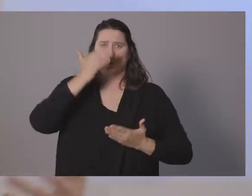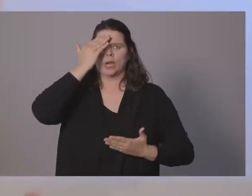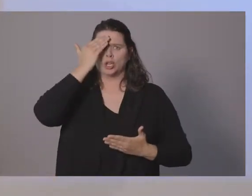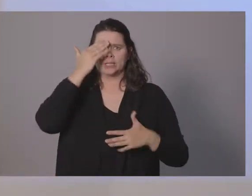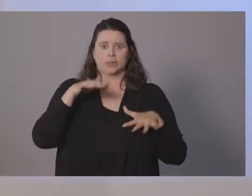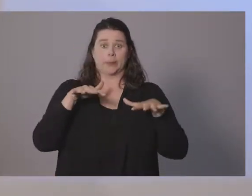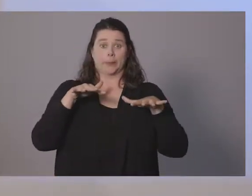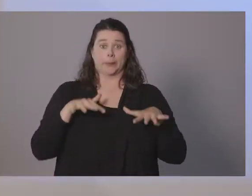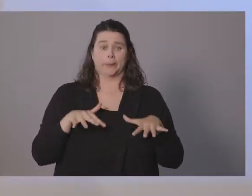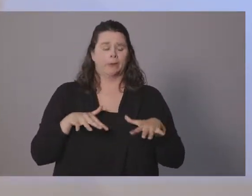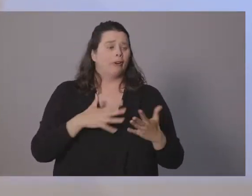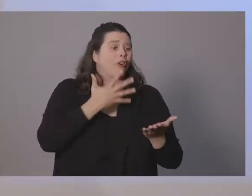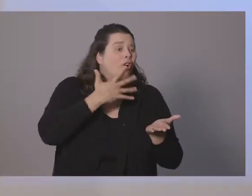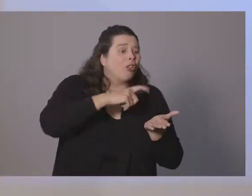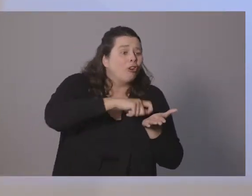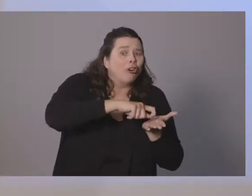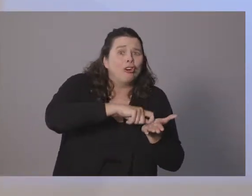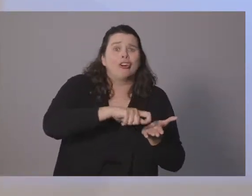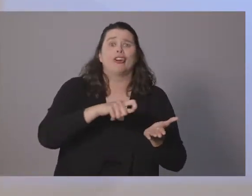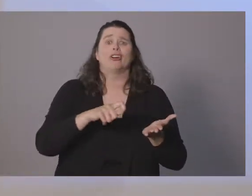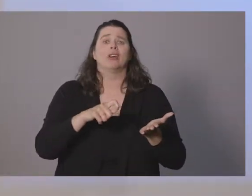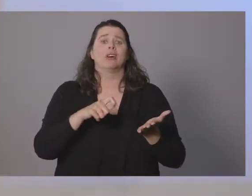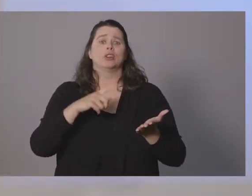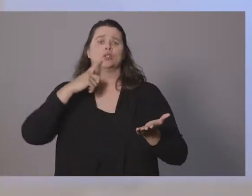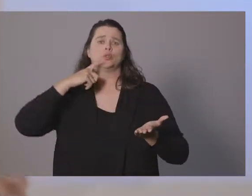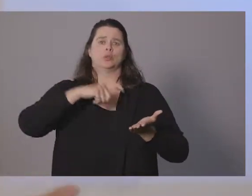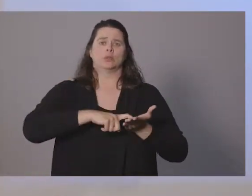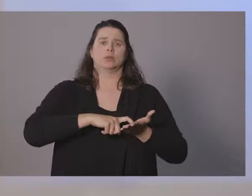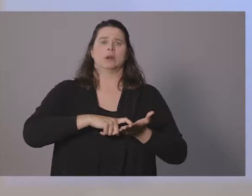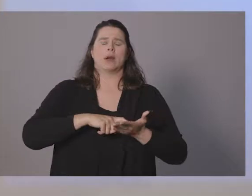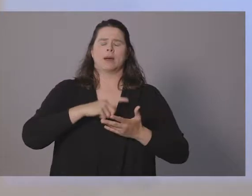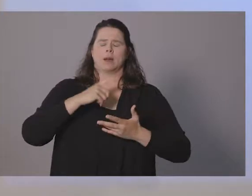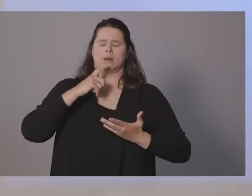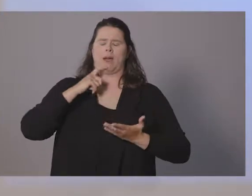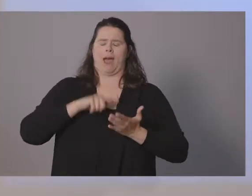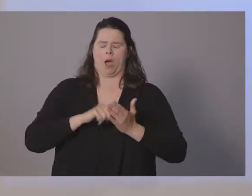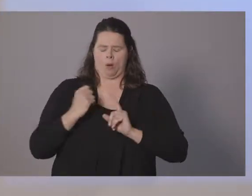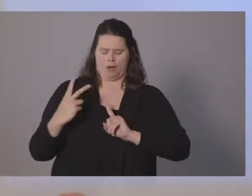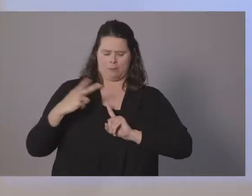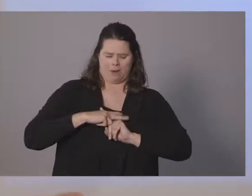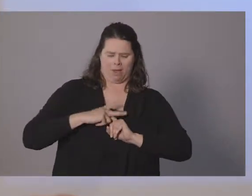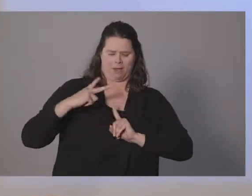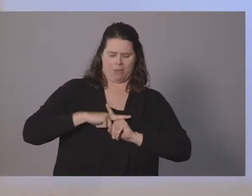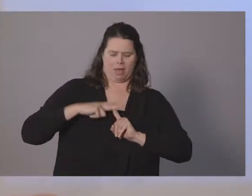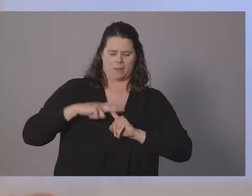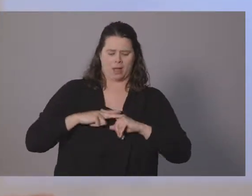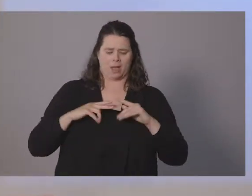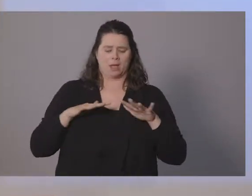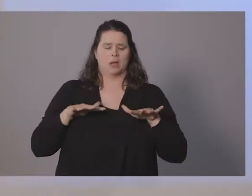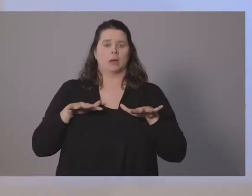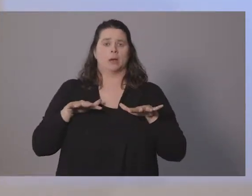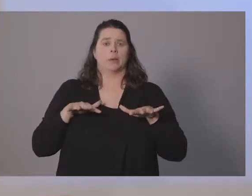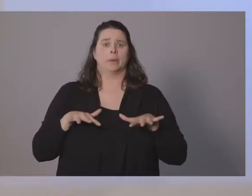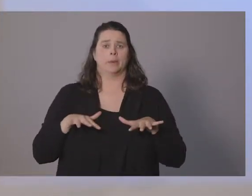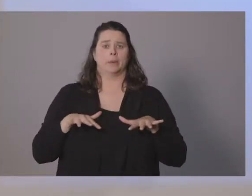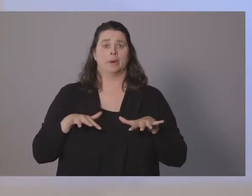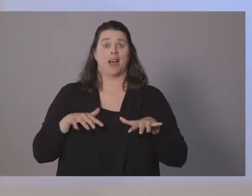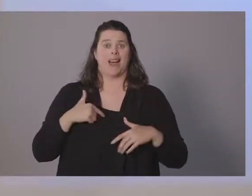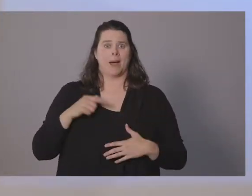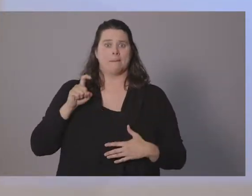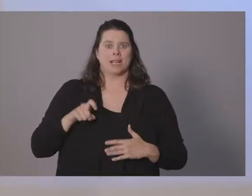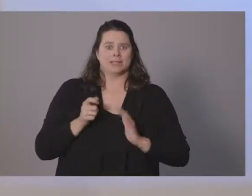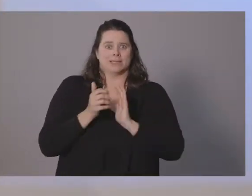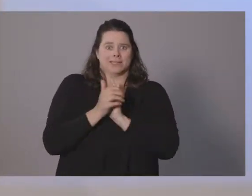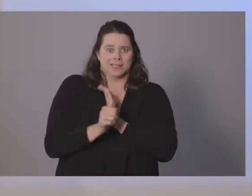keep yourself present and to practice your own awareness, cultivating this sense of mizu no kokoro,